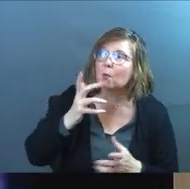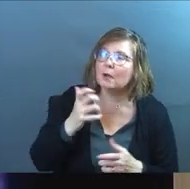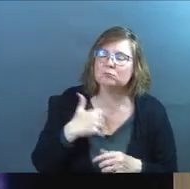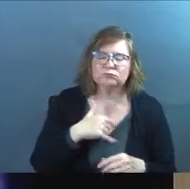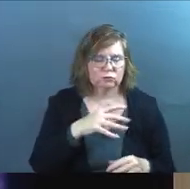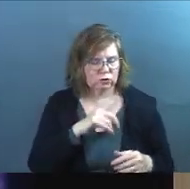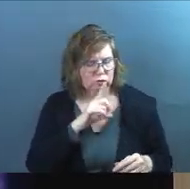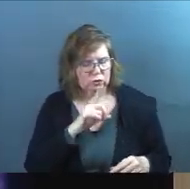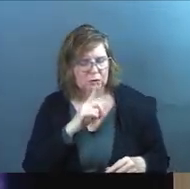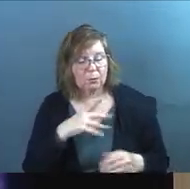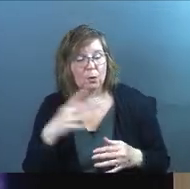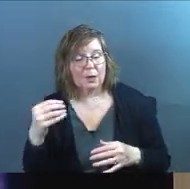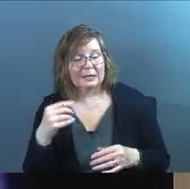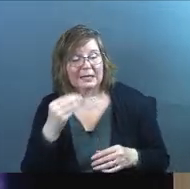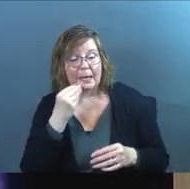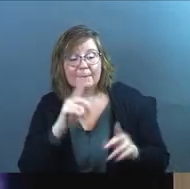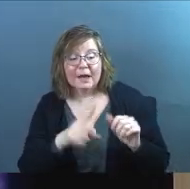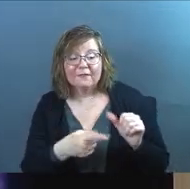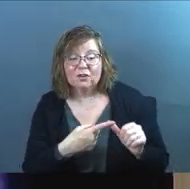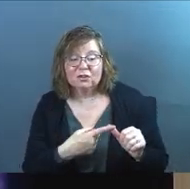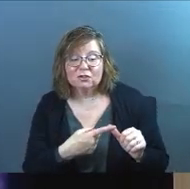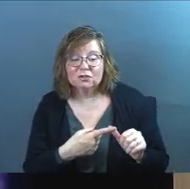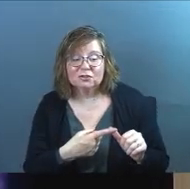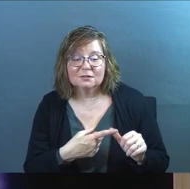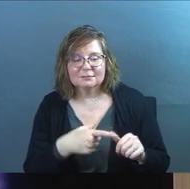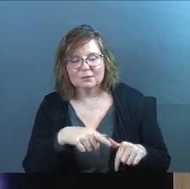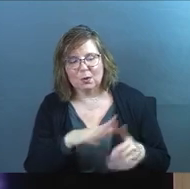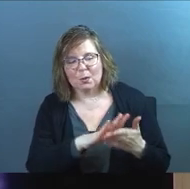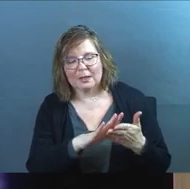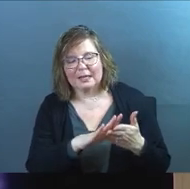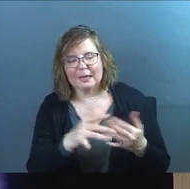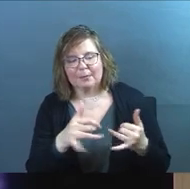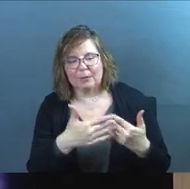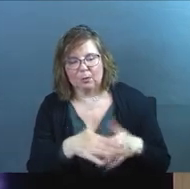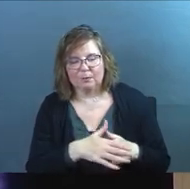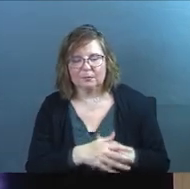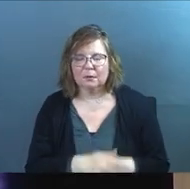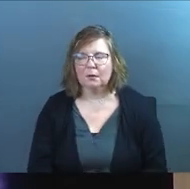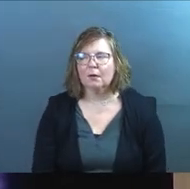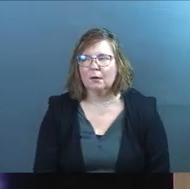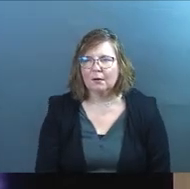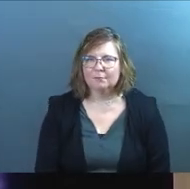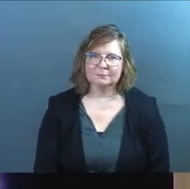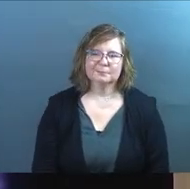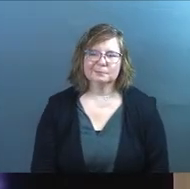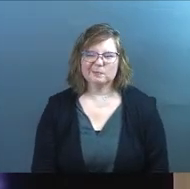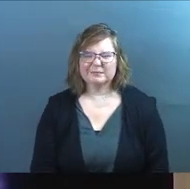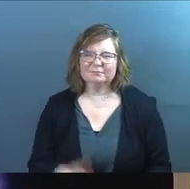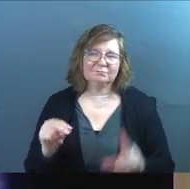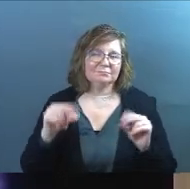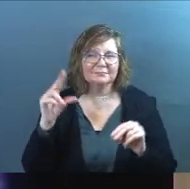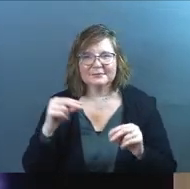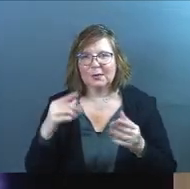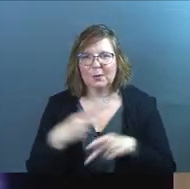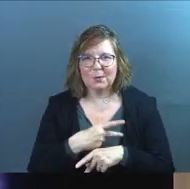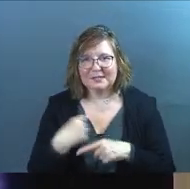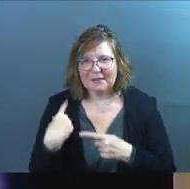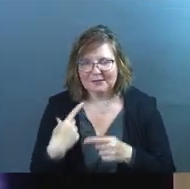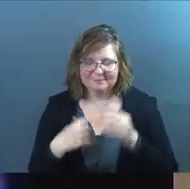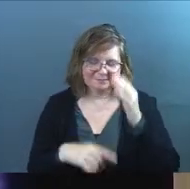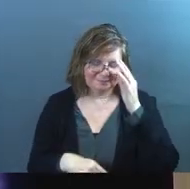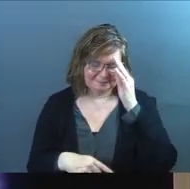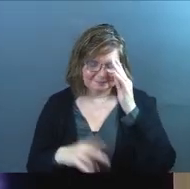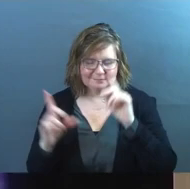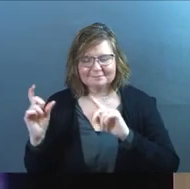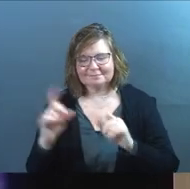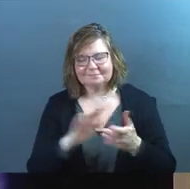I'm like, yeah, you can have a popsicle, and we'll go outside and eat them, but first, you got to clean up the playroom. And it's like, dun, dun, dun, you know, they're like, ah, it's the worst ever. And it's like, come